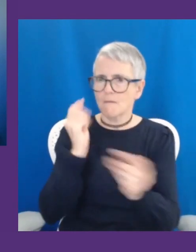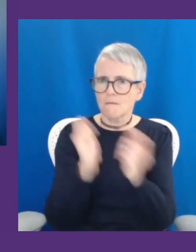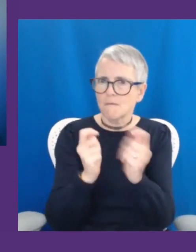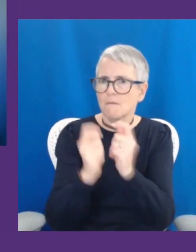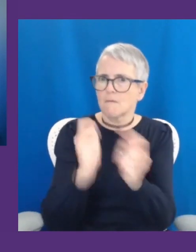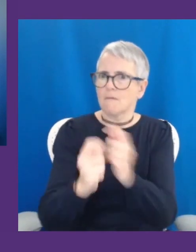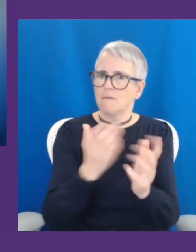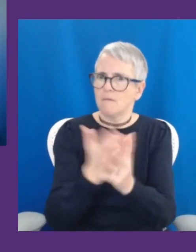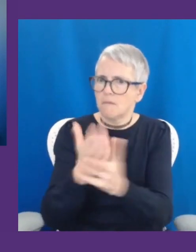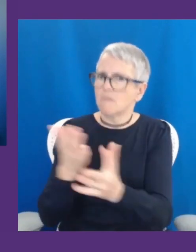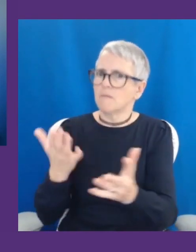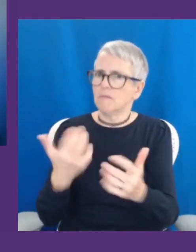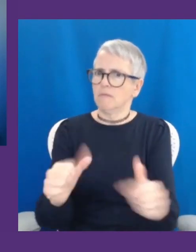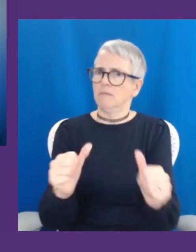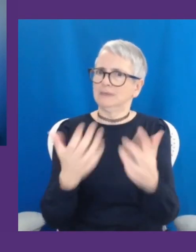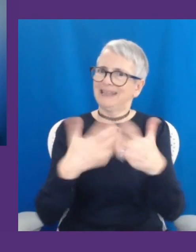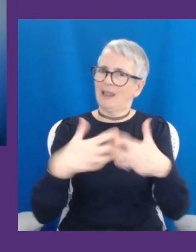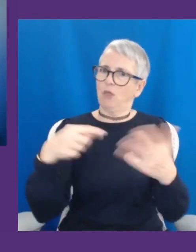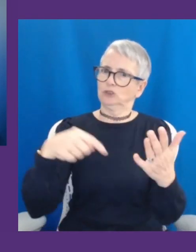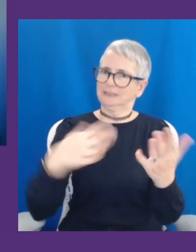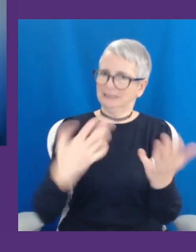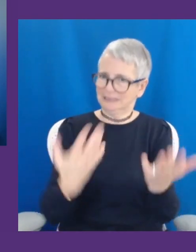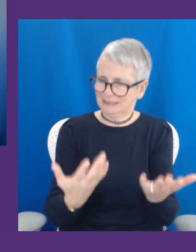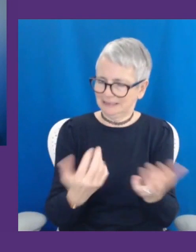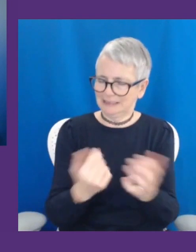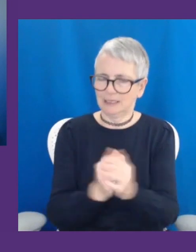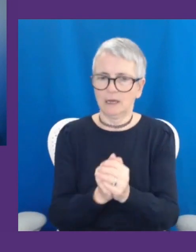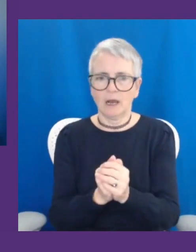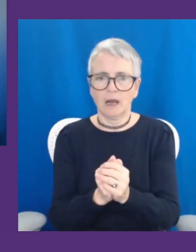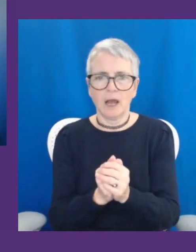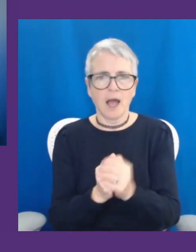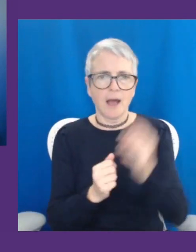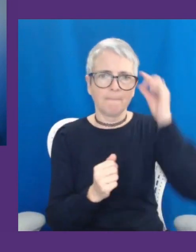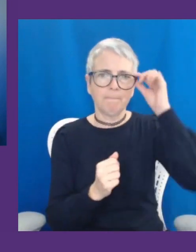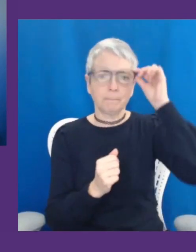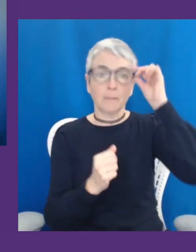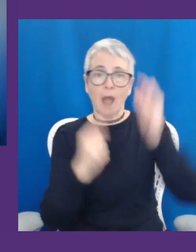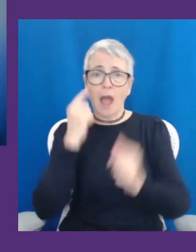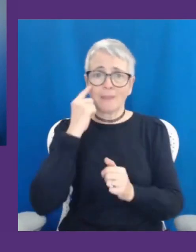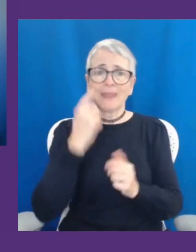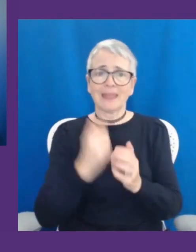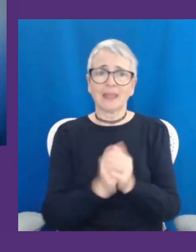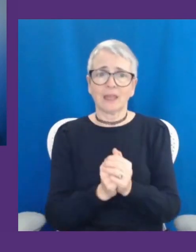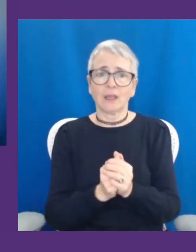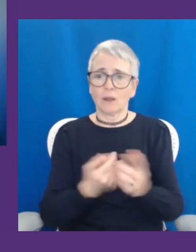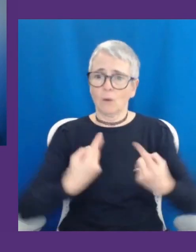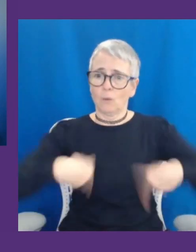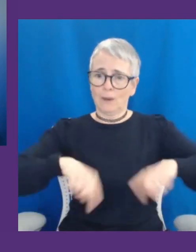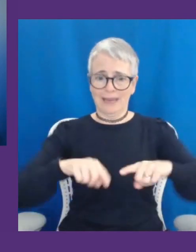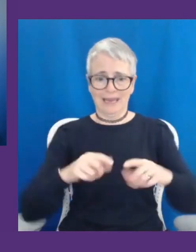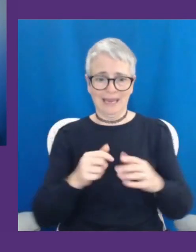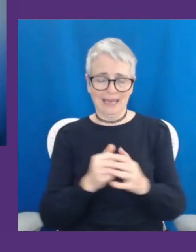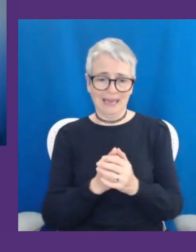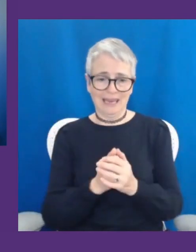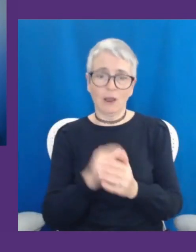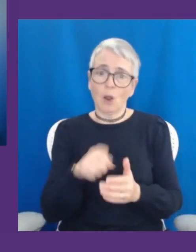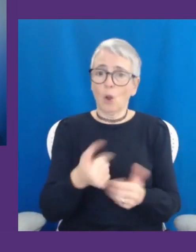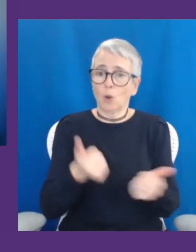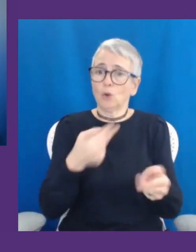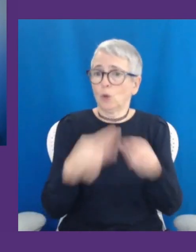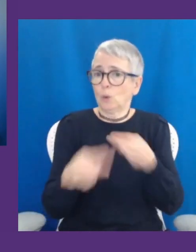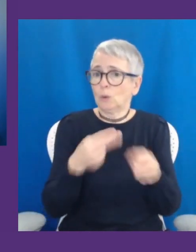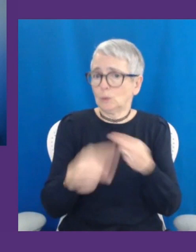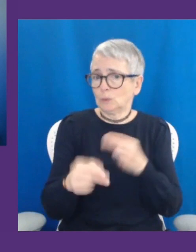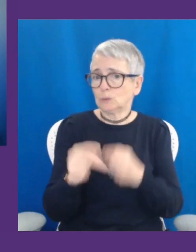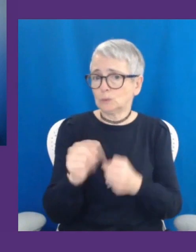terms of the work we do on our own. And I think that's part of that saying, you know, there's the good news stuff part of the picture, isn't it? We're beginning to see more of those things